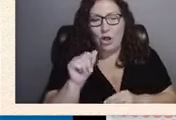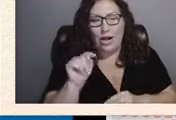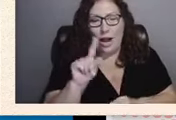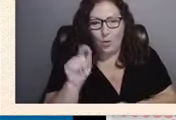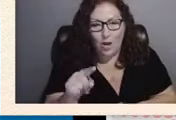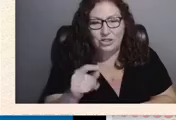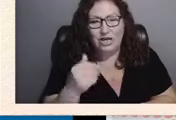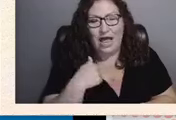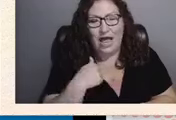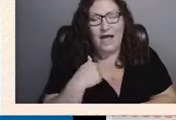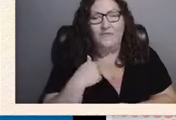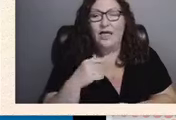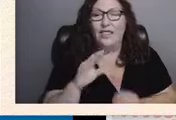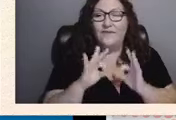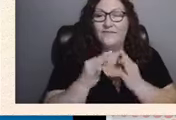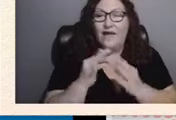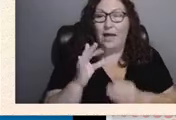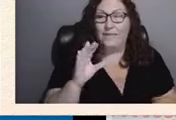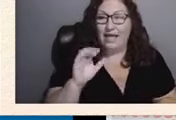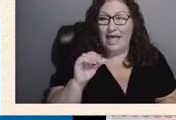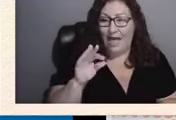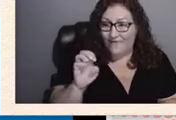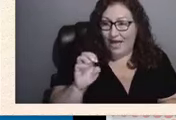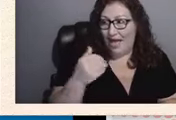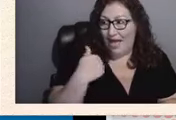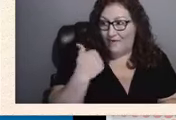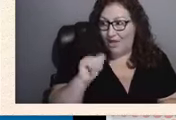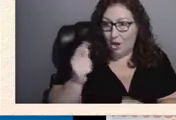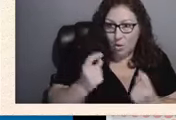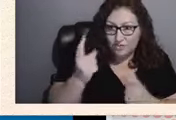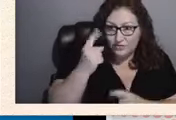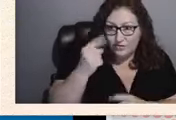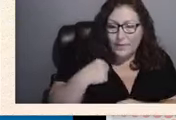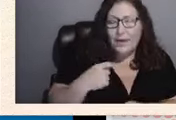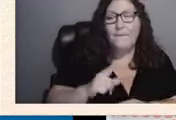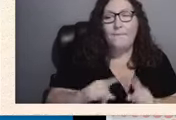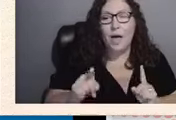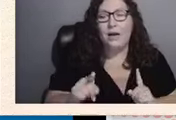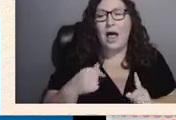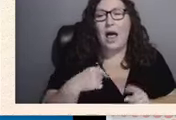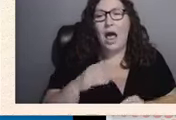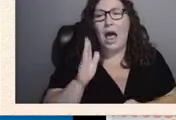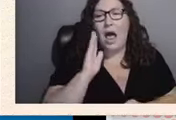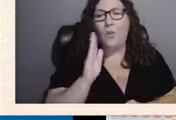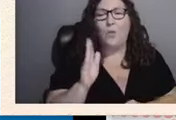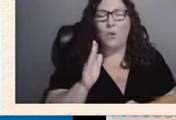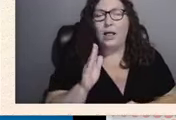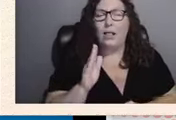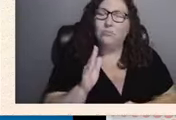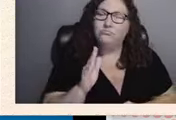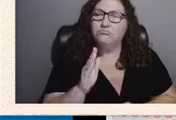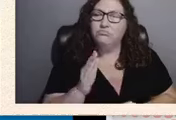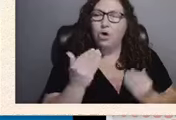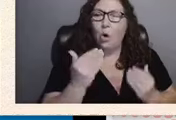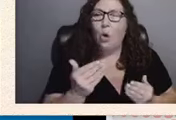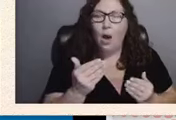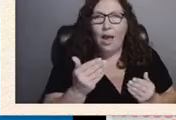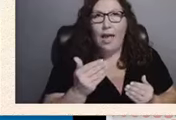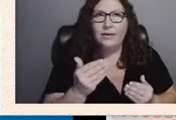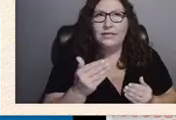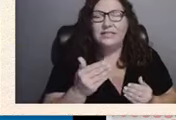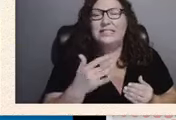Family Cafe team prepare any kind of questions they have. But I'll tackle some of the frequently asked questions we receive quite a